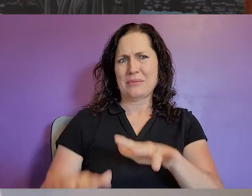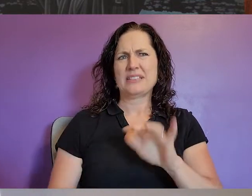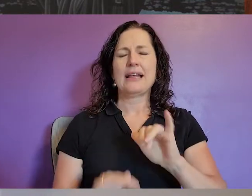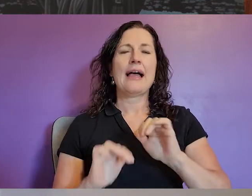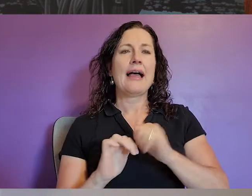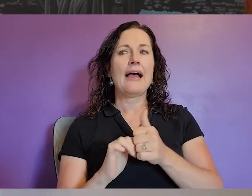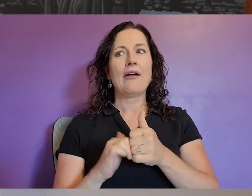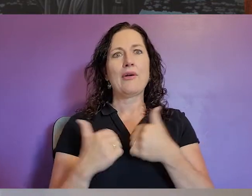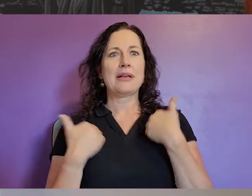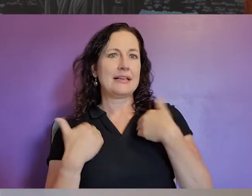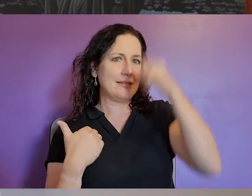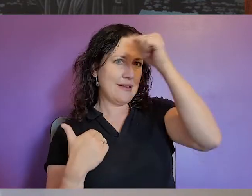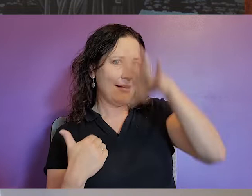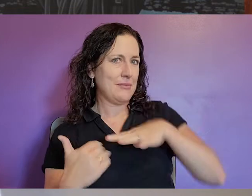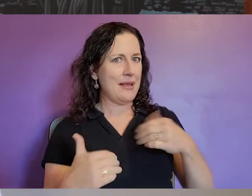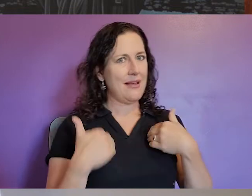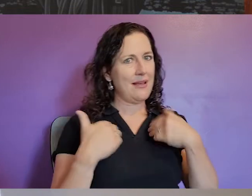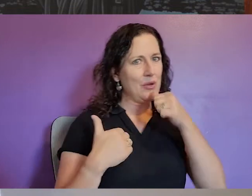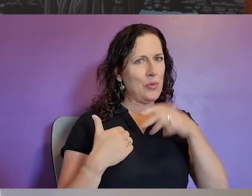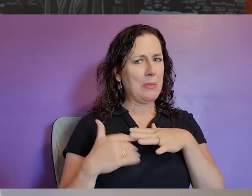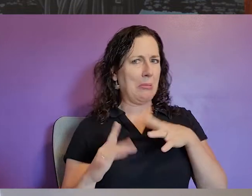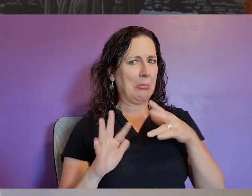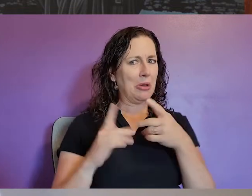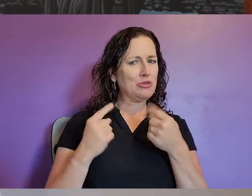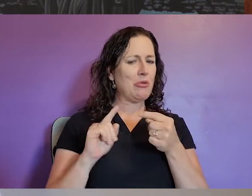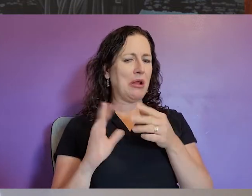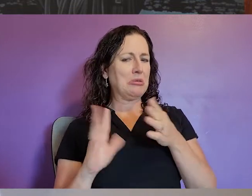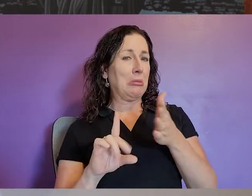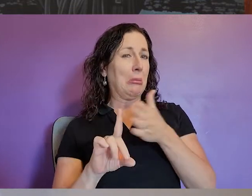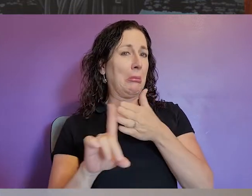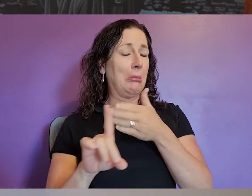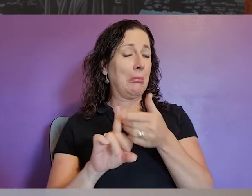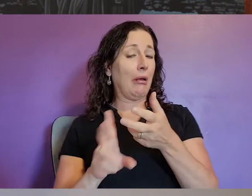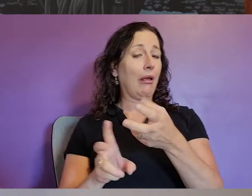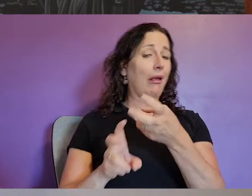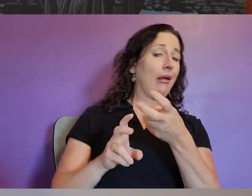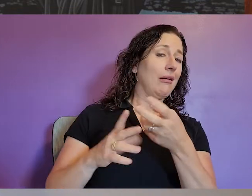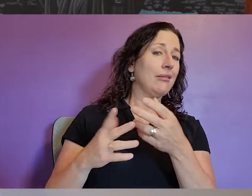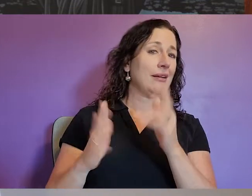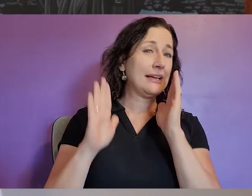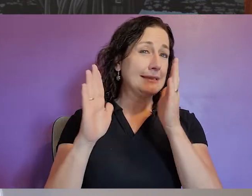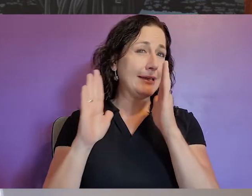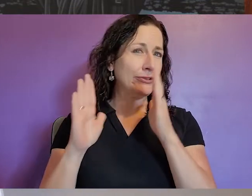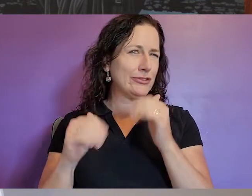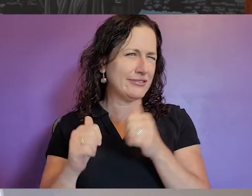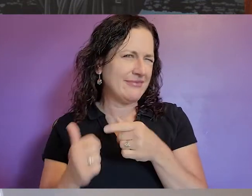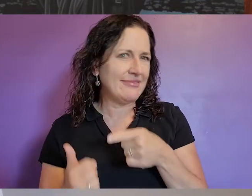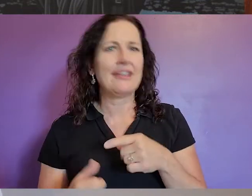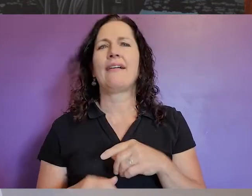How do young men and women get each other's attention and